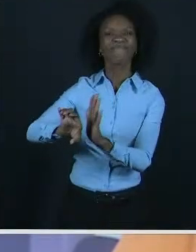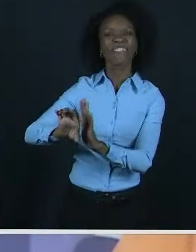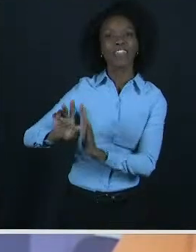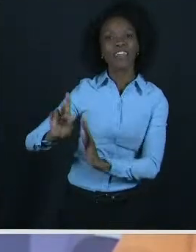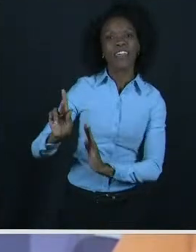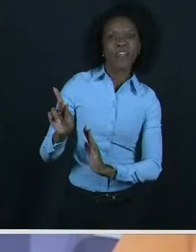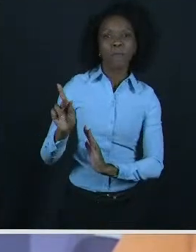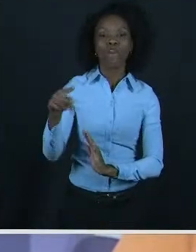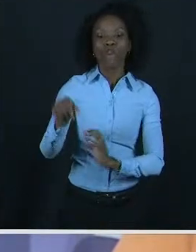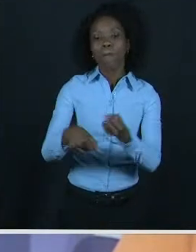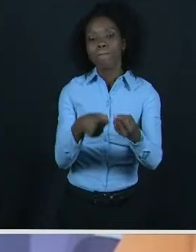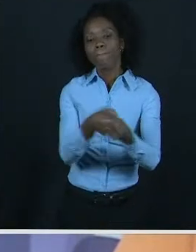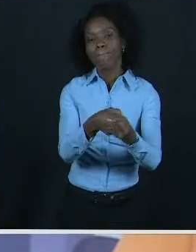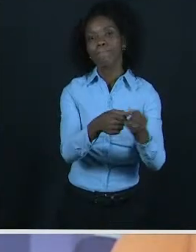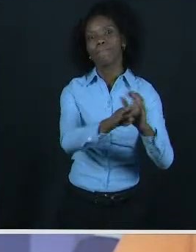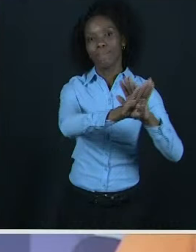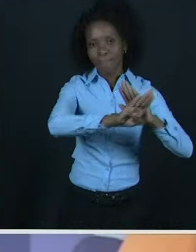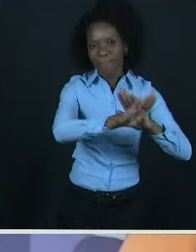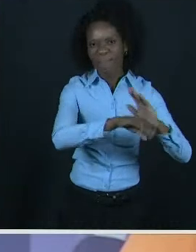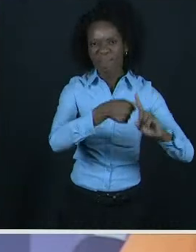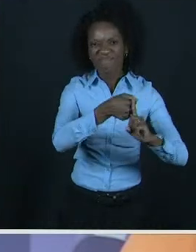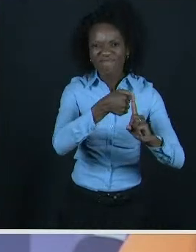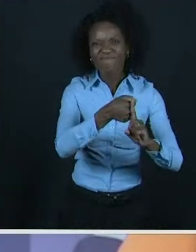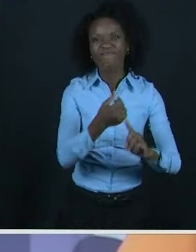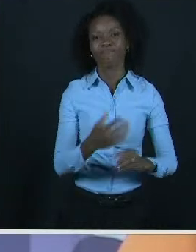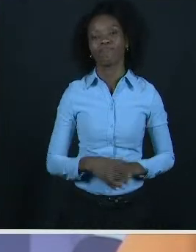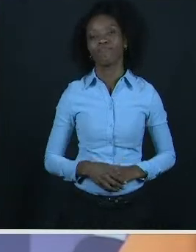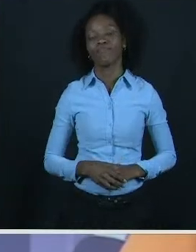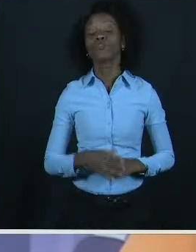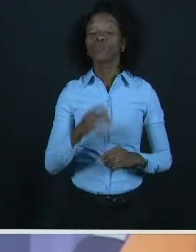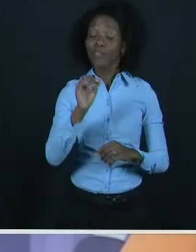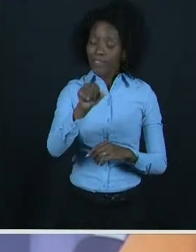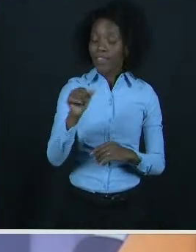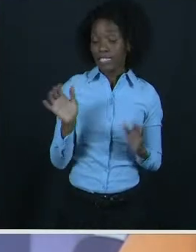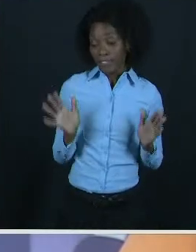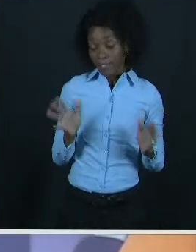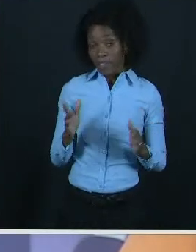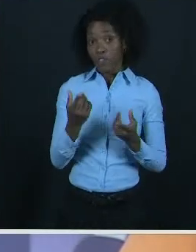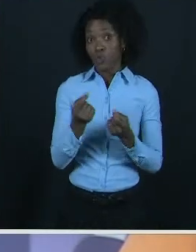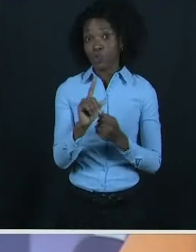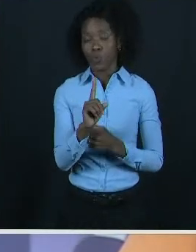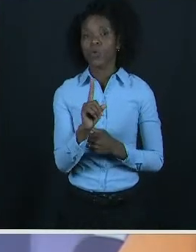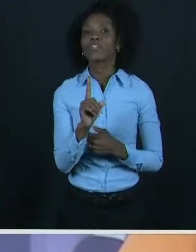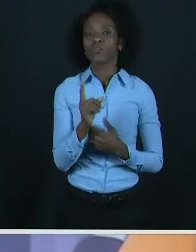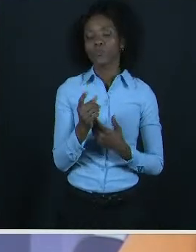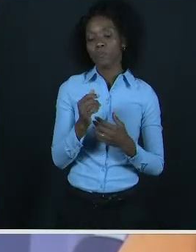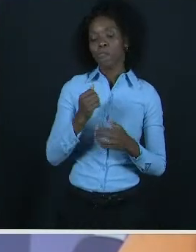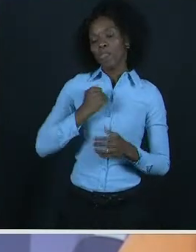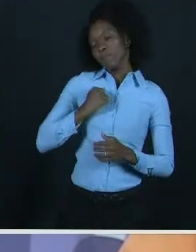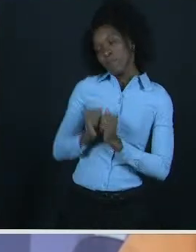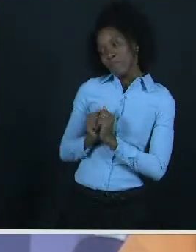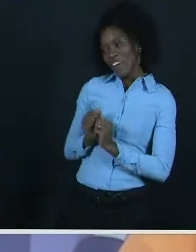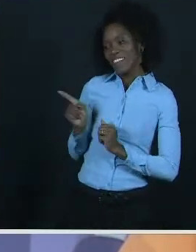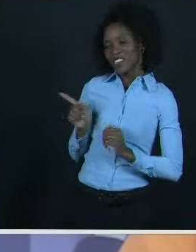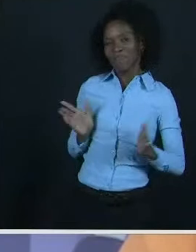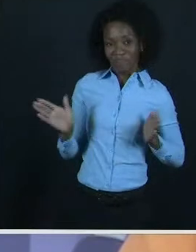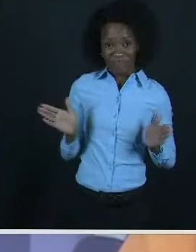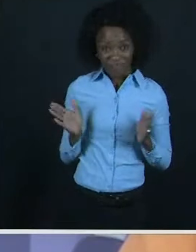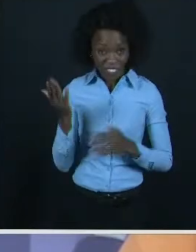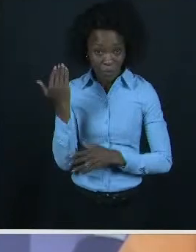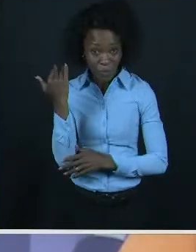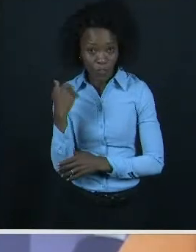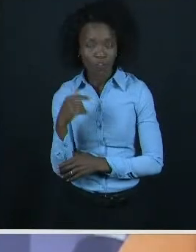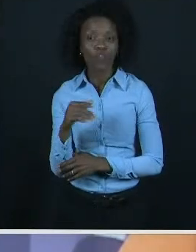can fund this fight. What we did do, and my brother who was moderating here asked